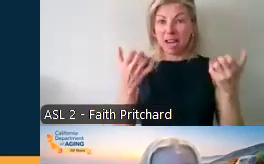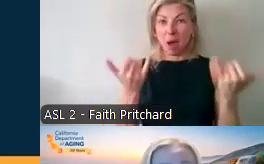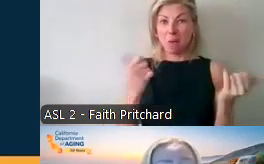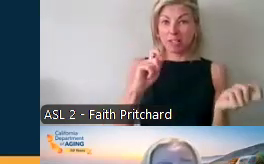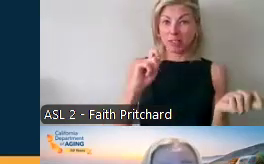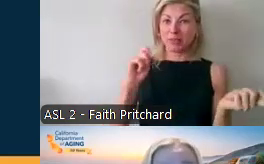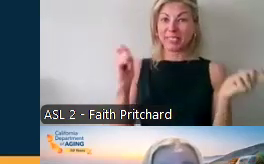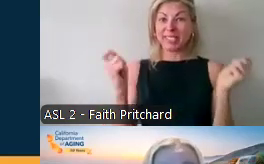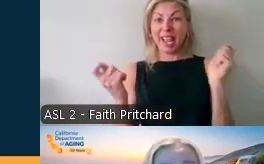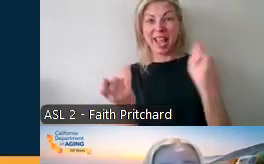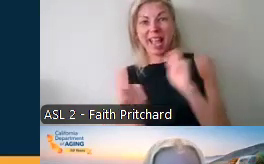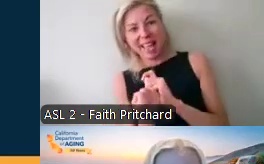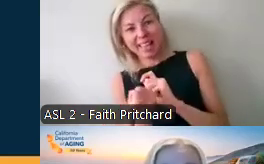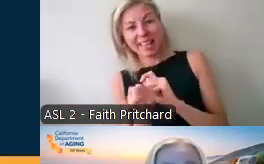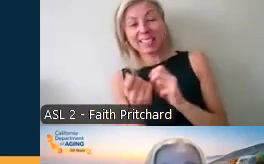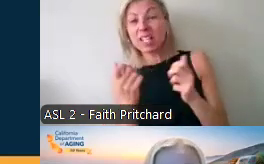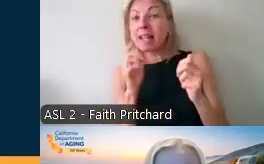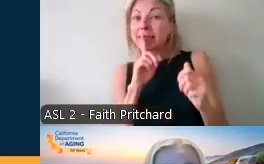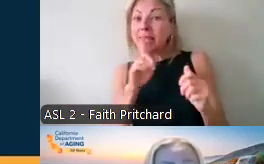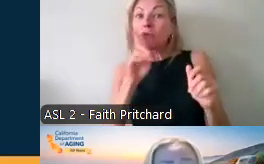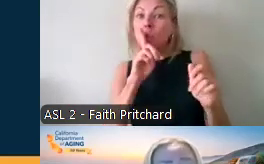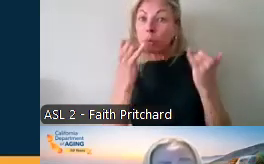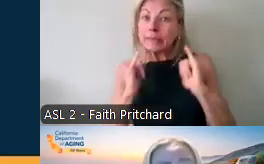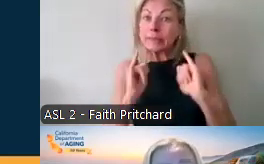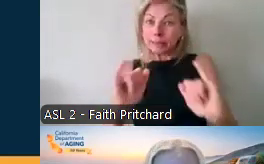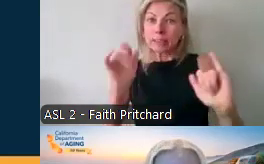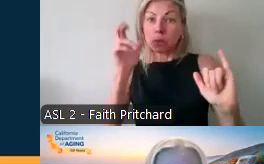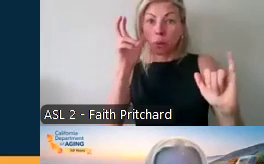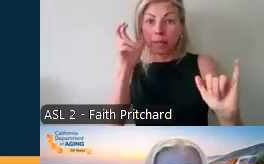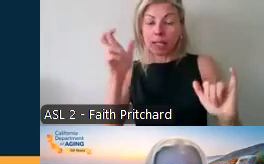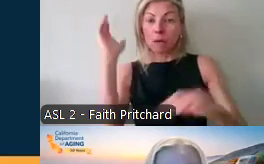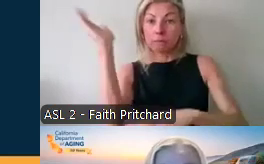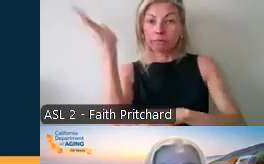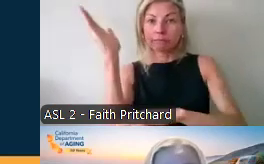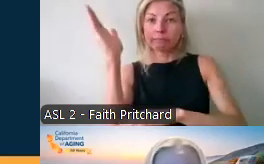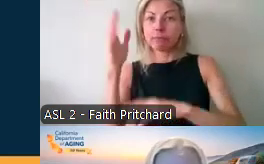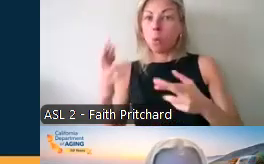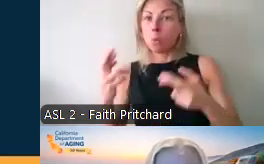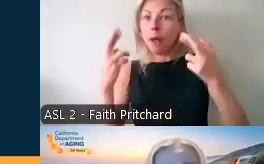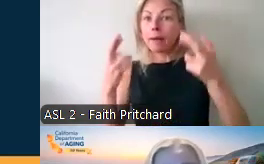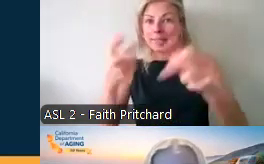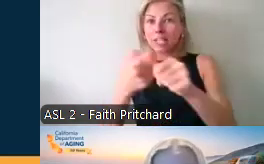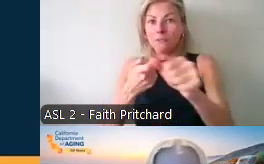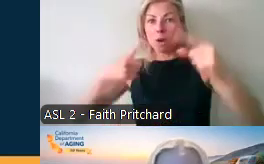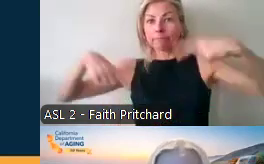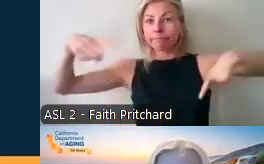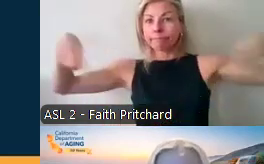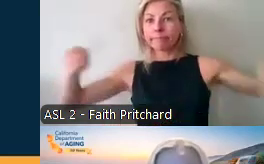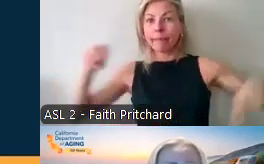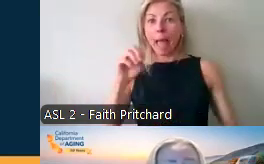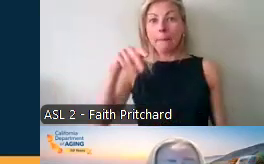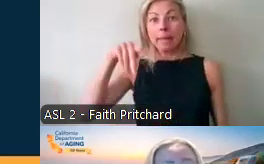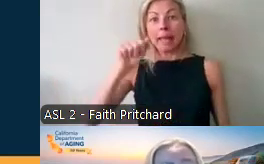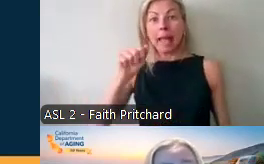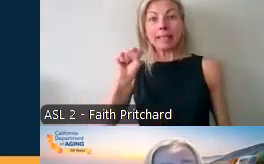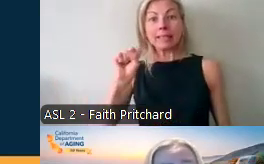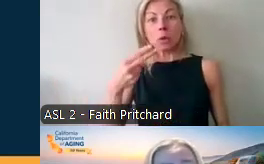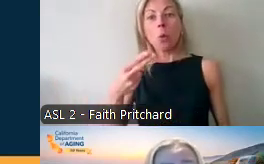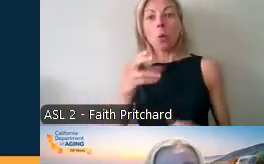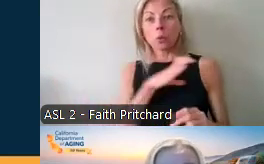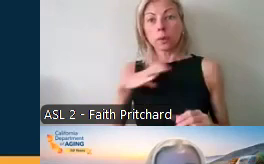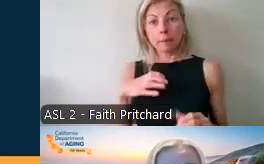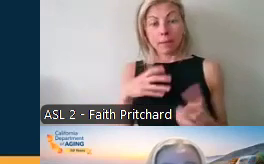little bit. While we definitely will still hear the recommendations from the various MPA stakeholder committees, we want